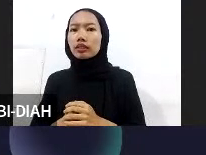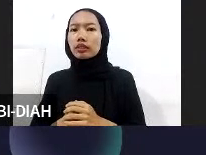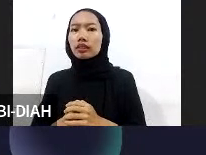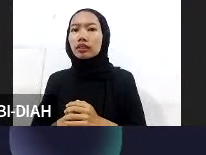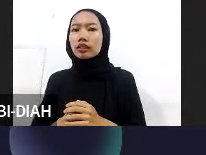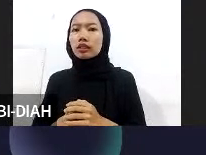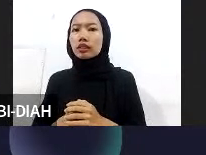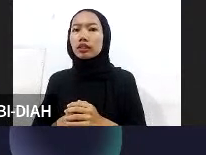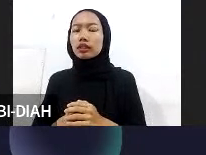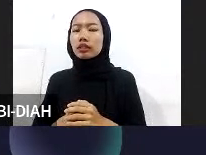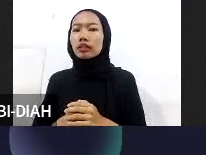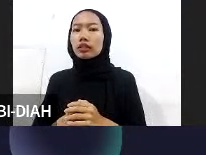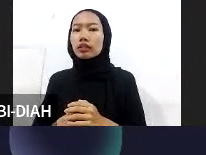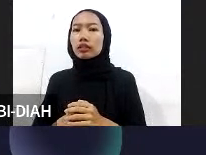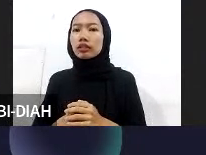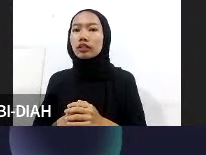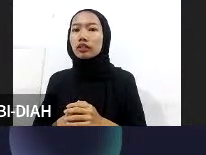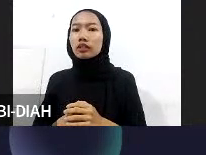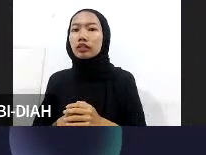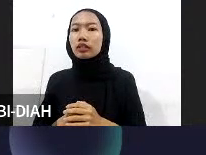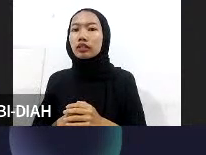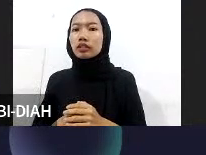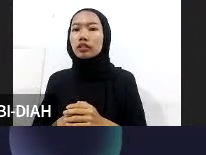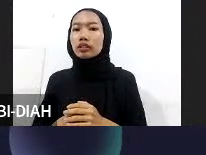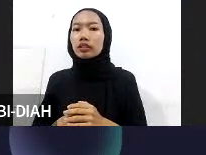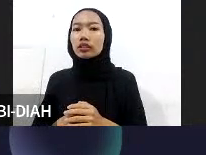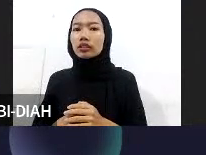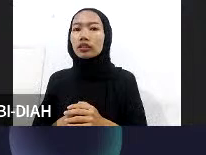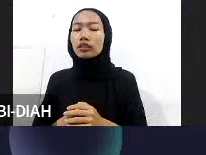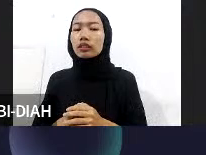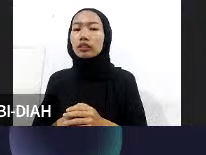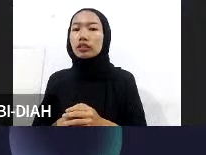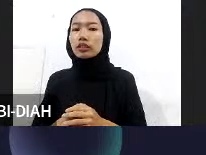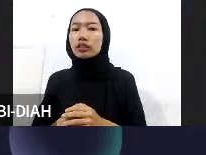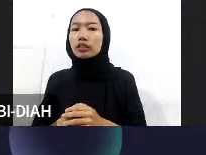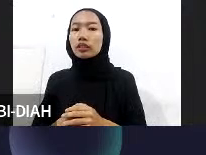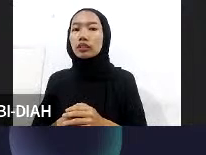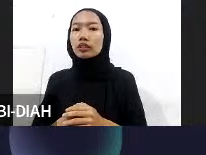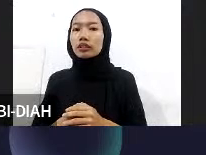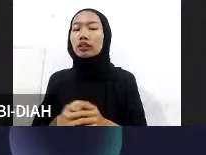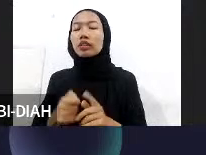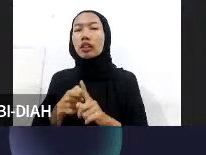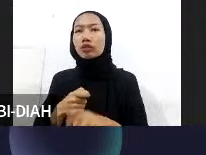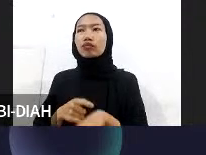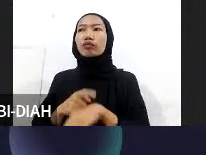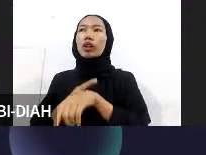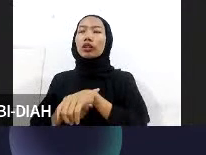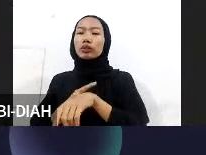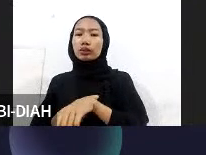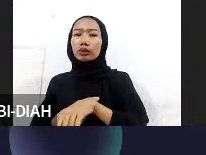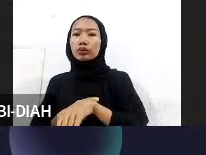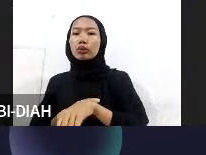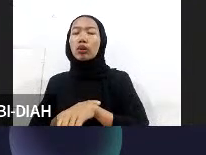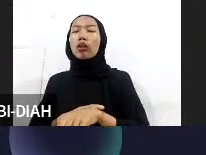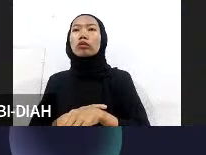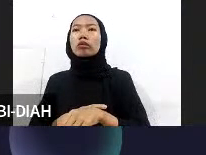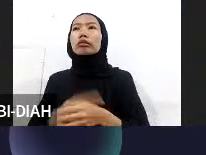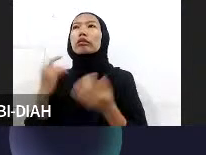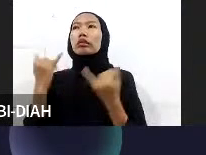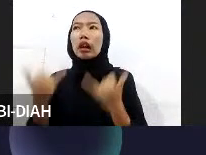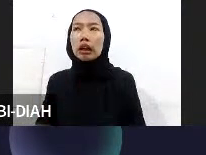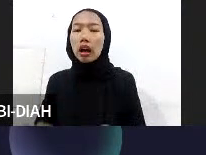It's time they stand up and acknowledge that it tends to be